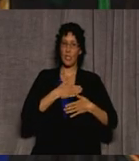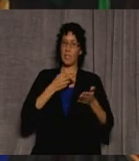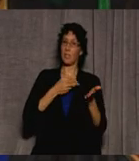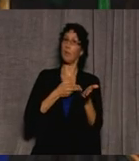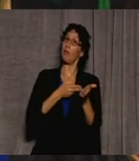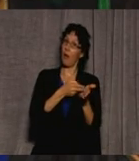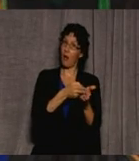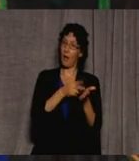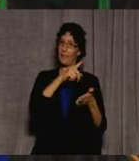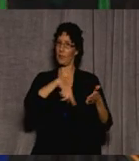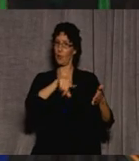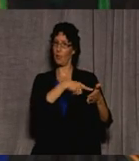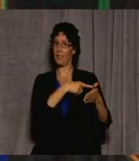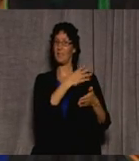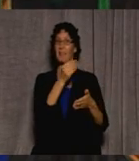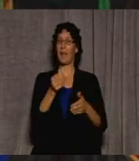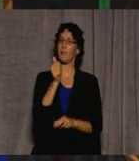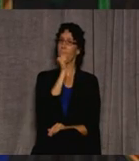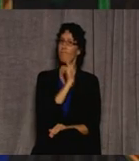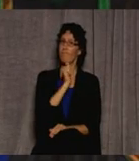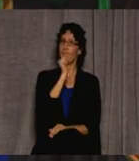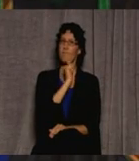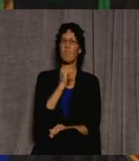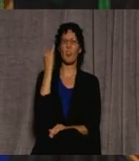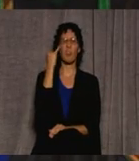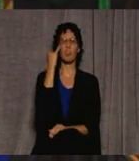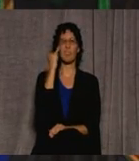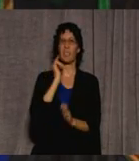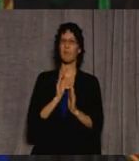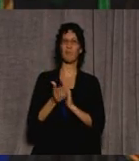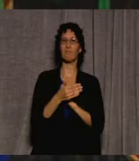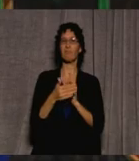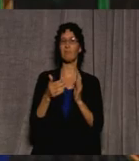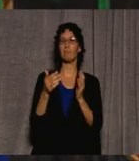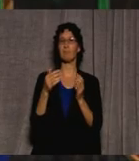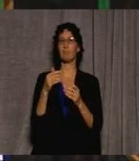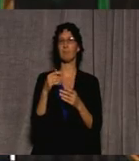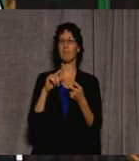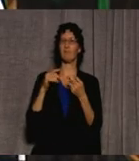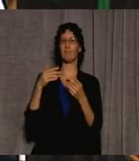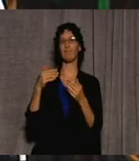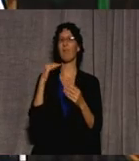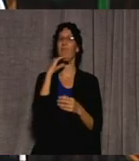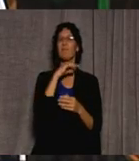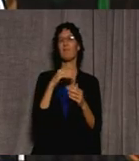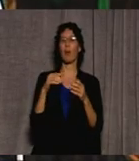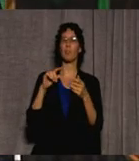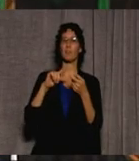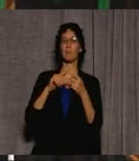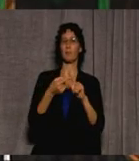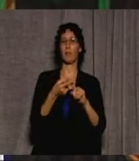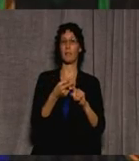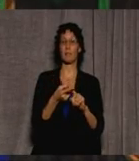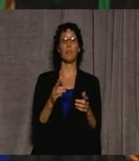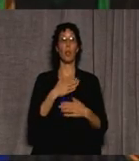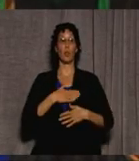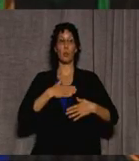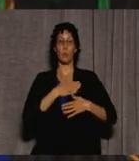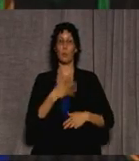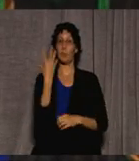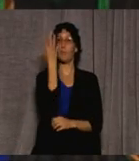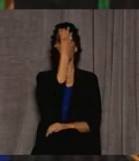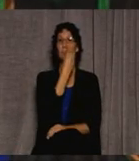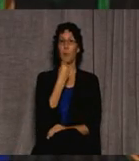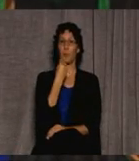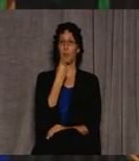critics and to endure the betrayal of false friends, to appreciate beauty, to find